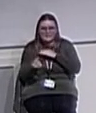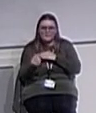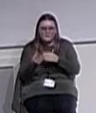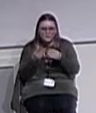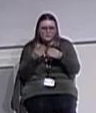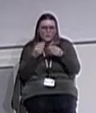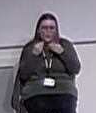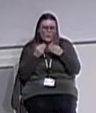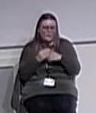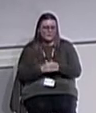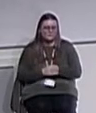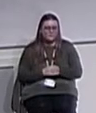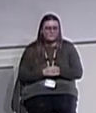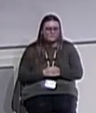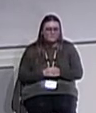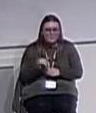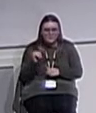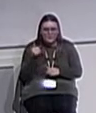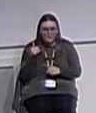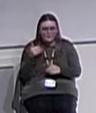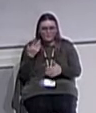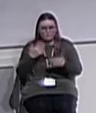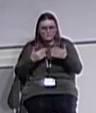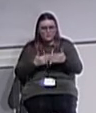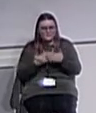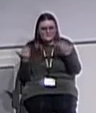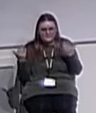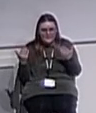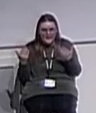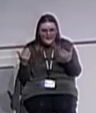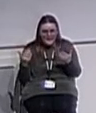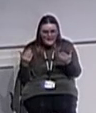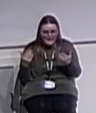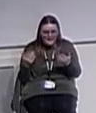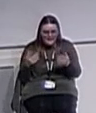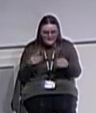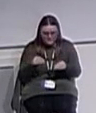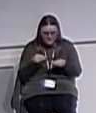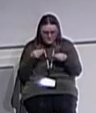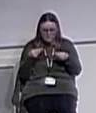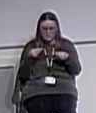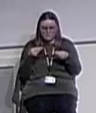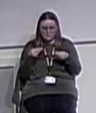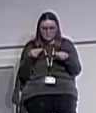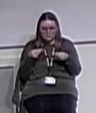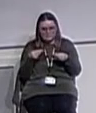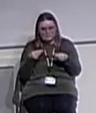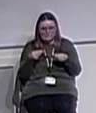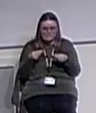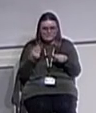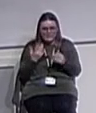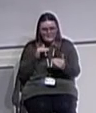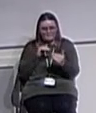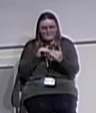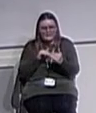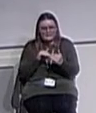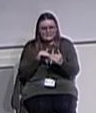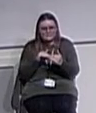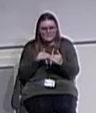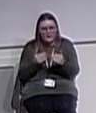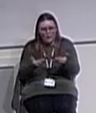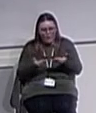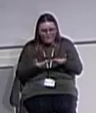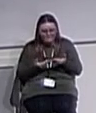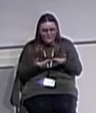know, it may come in on results day if we have to make some decisions about people who haven't quite made that offer. So it's always going to look good. It's not going